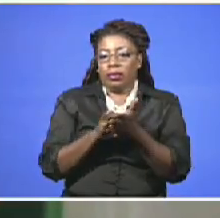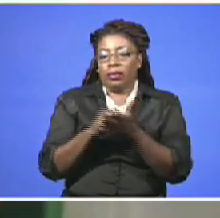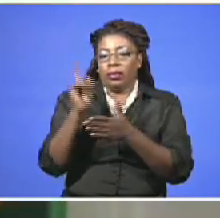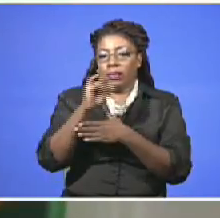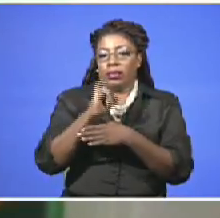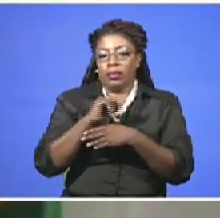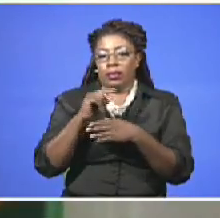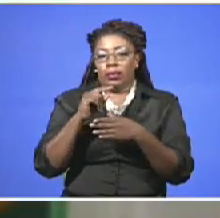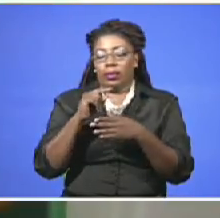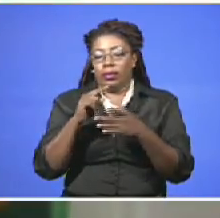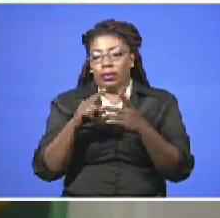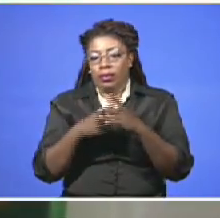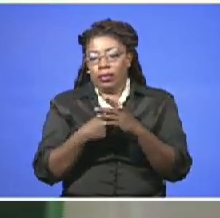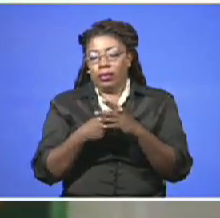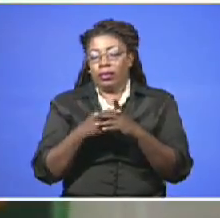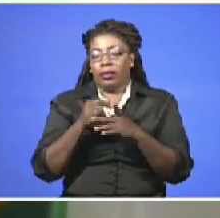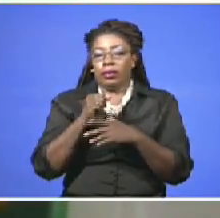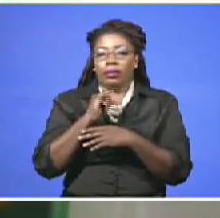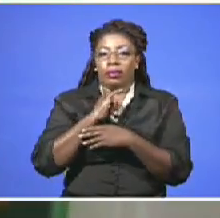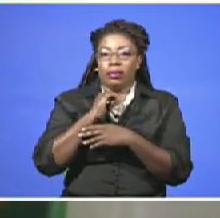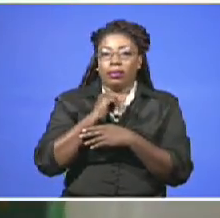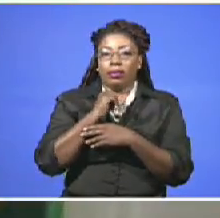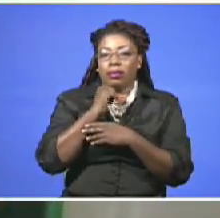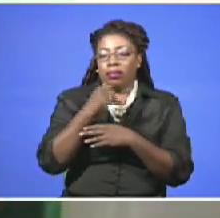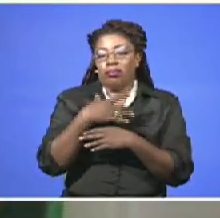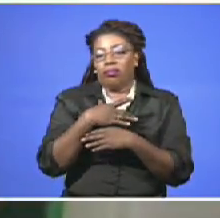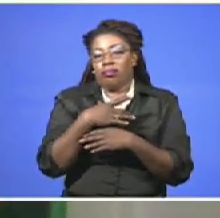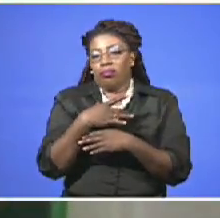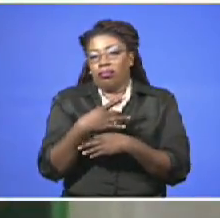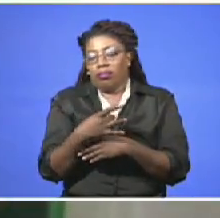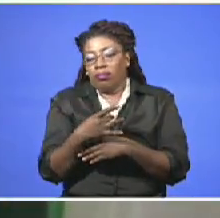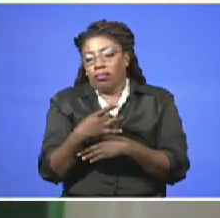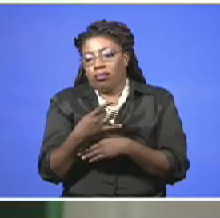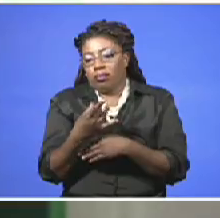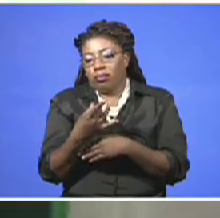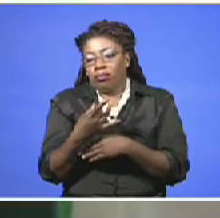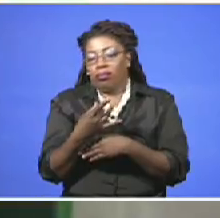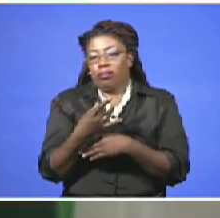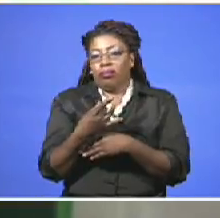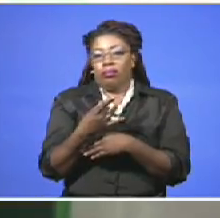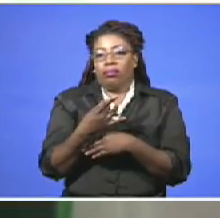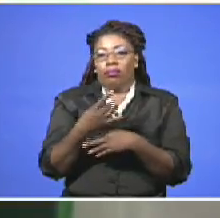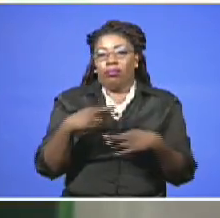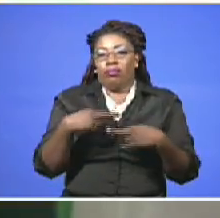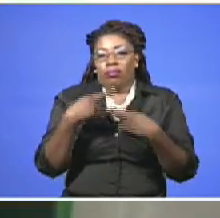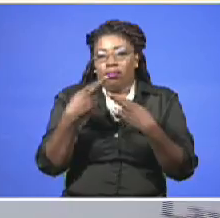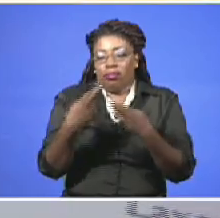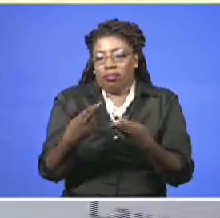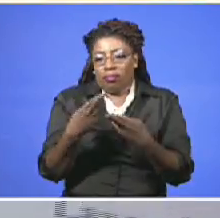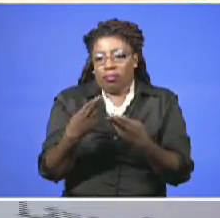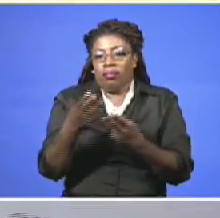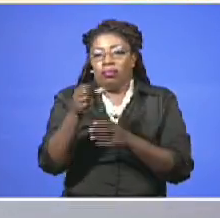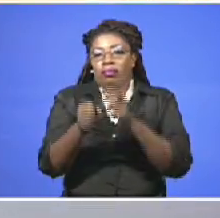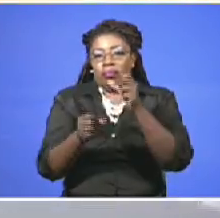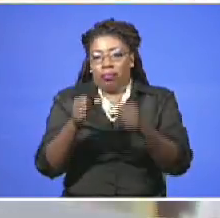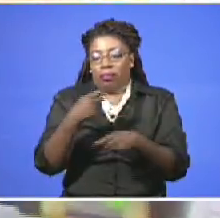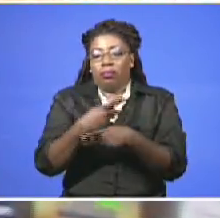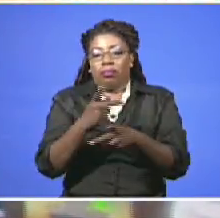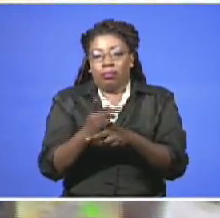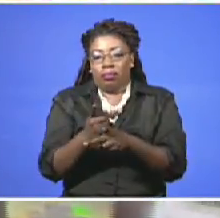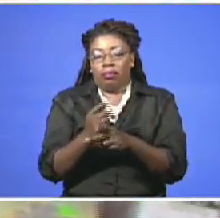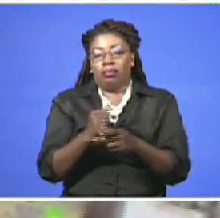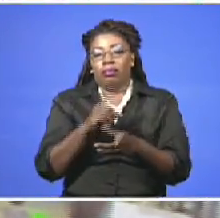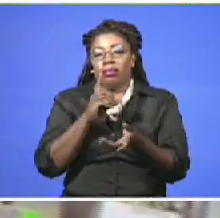start, and then I don't necessarily blanketly recommend dairy products. Dr. Simonet